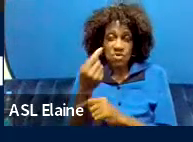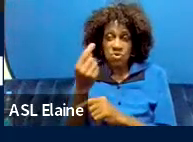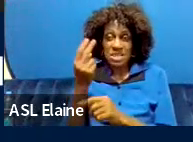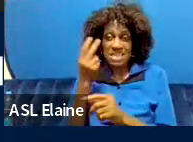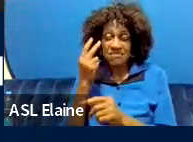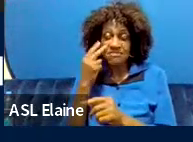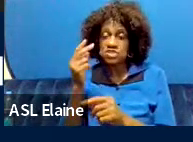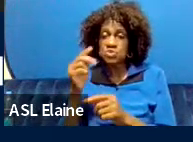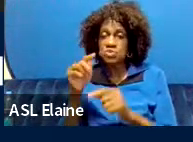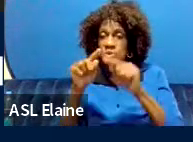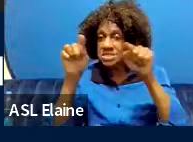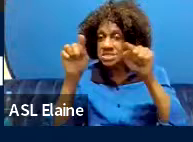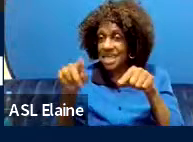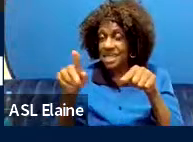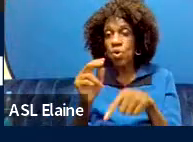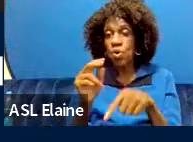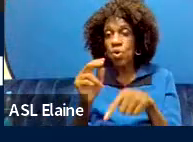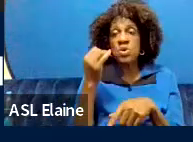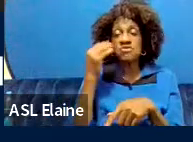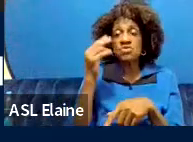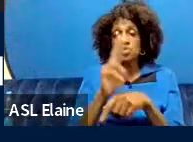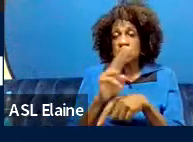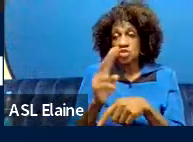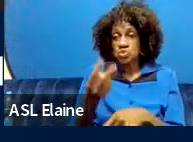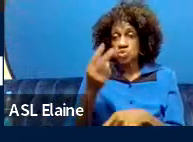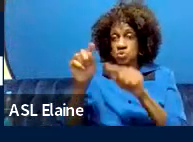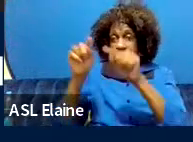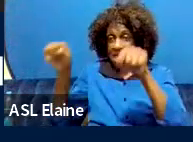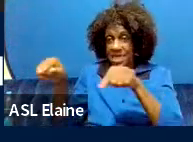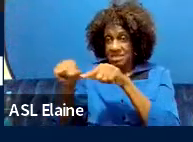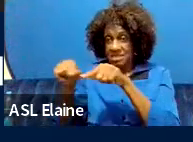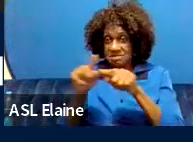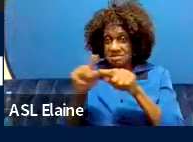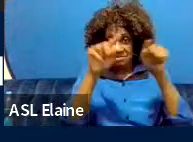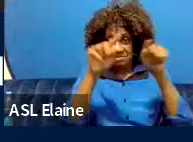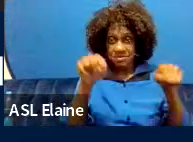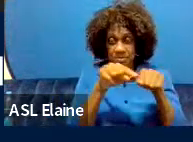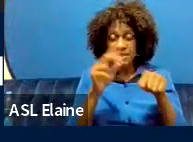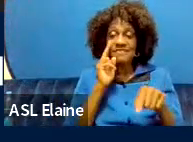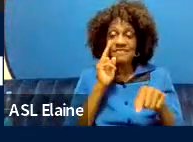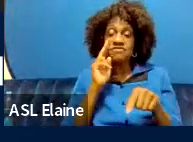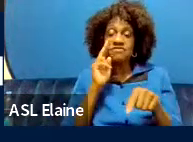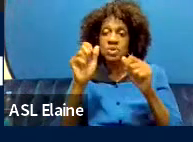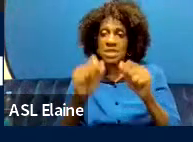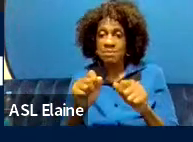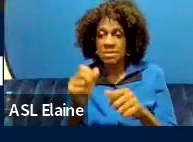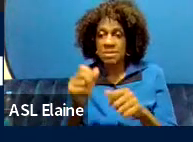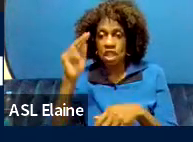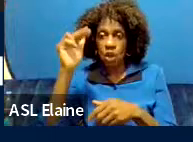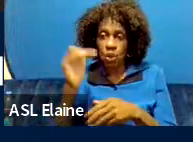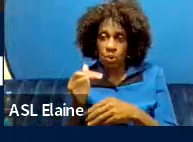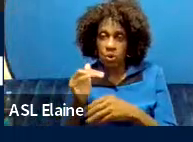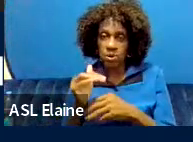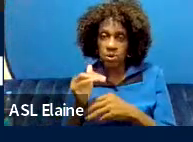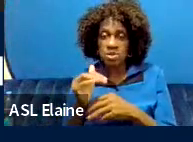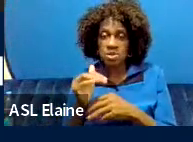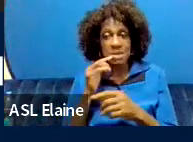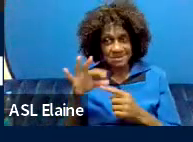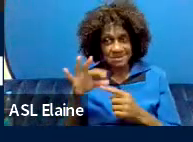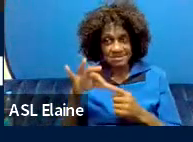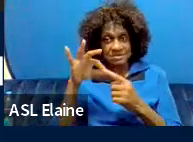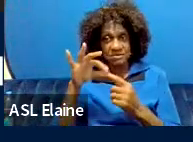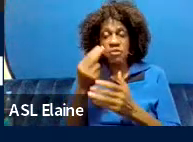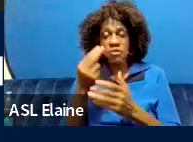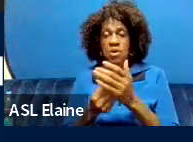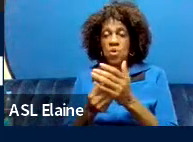or you're using 2 signs to meet the requirements, then the visual characters may be lower. There are exceptions for both